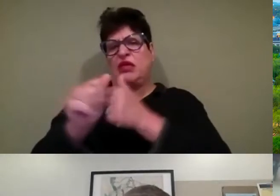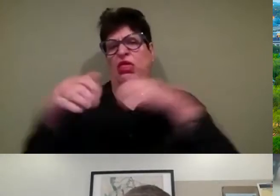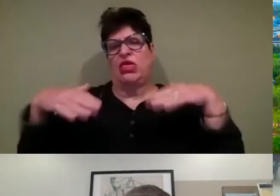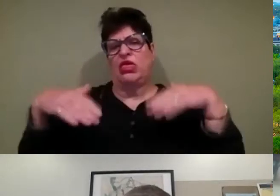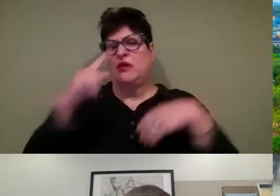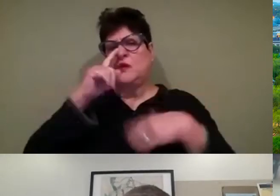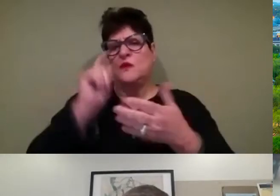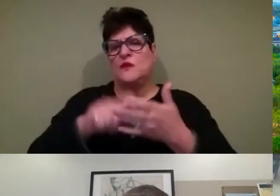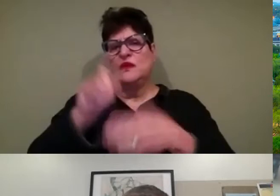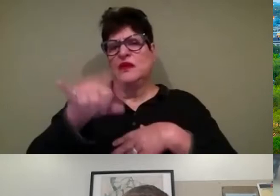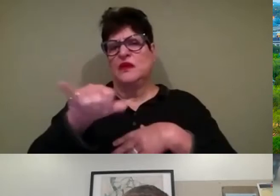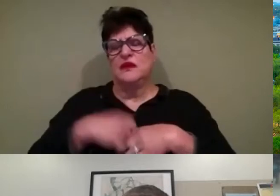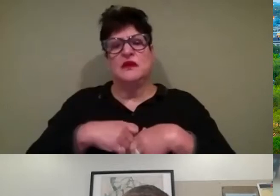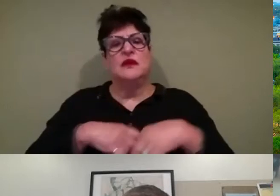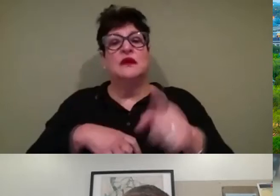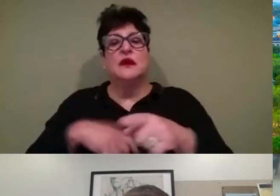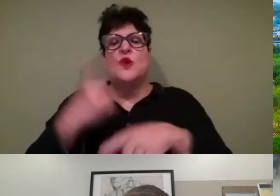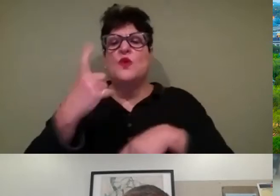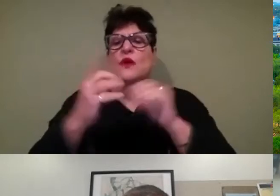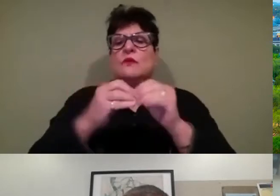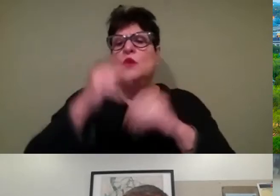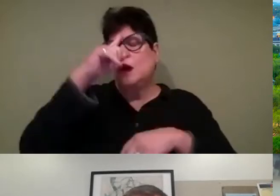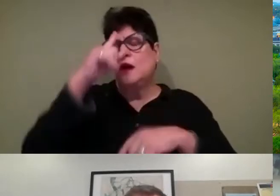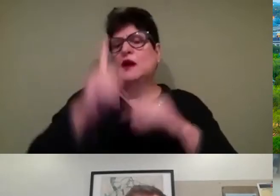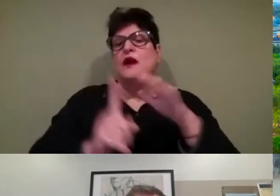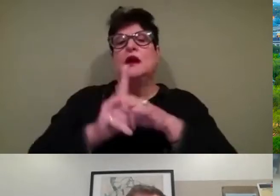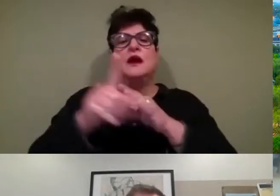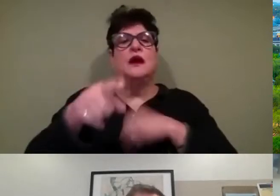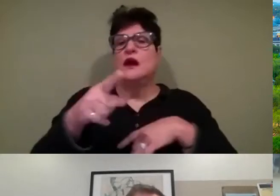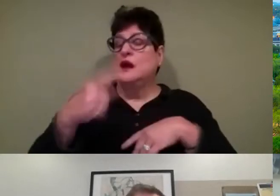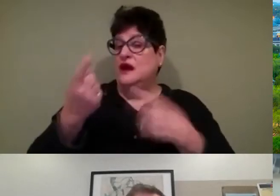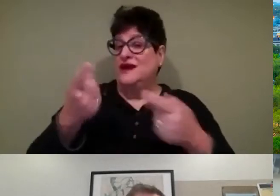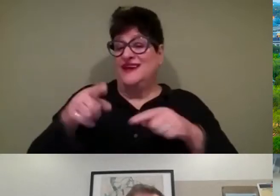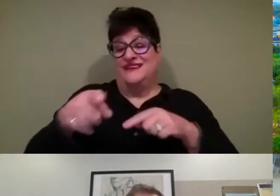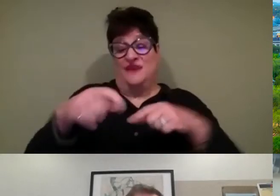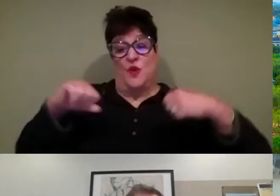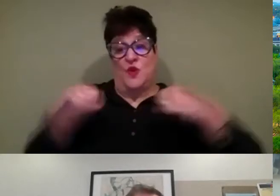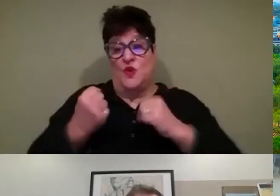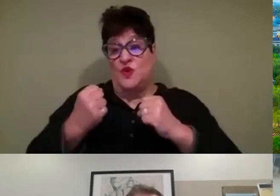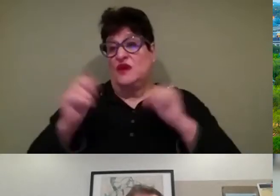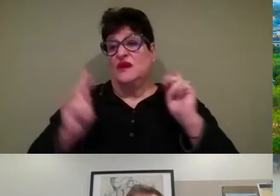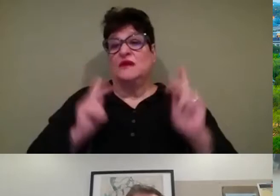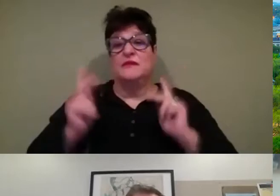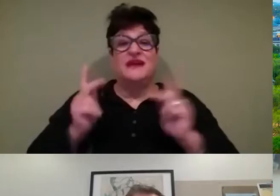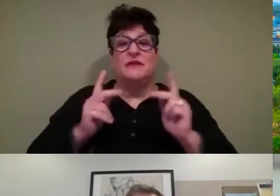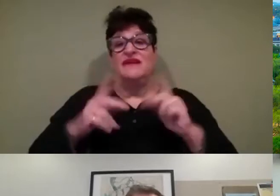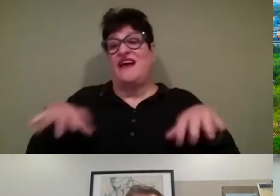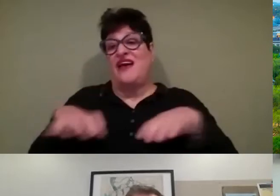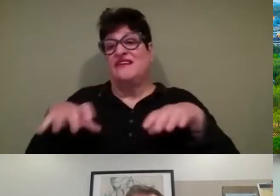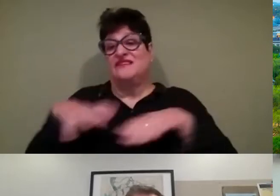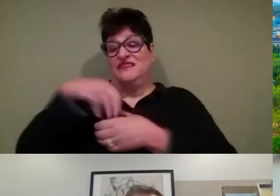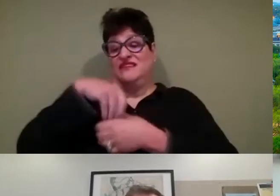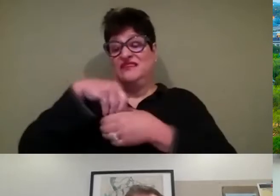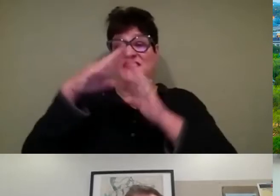I had just one more question. Obviously, as the weather is getting colder and people are starting to move activities indoors, do you